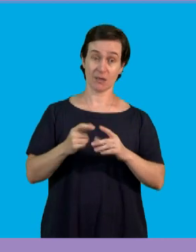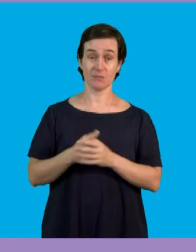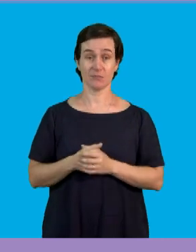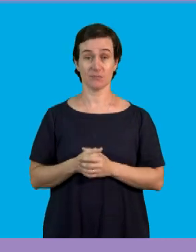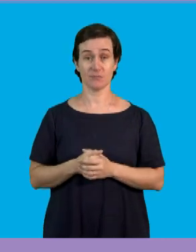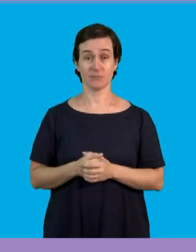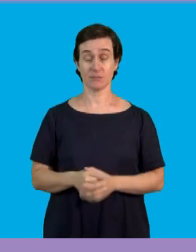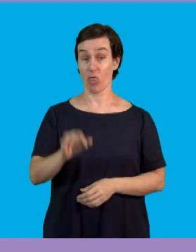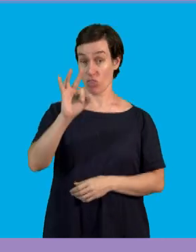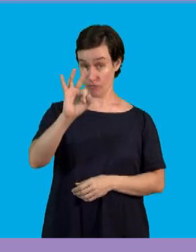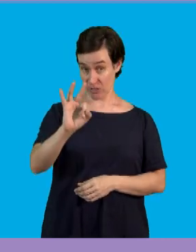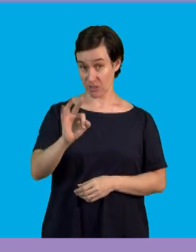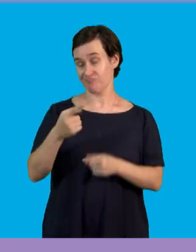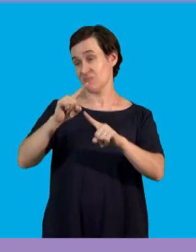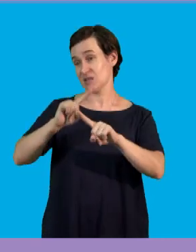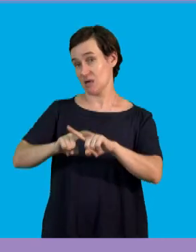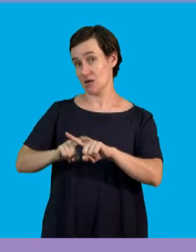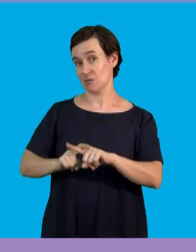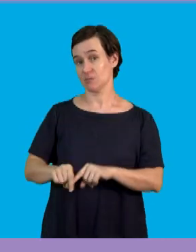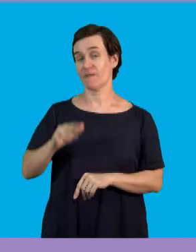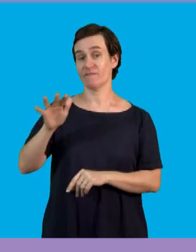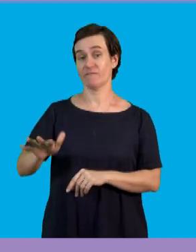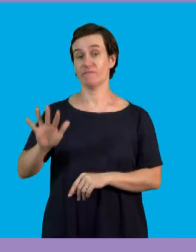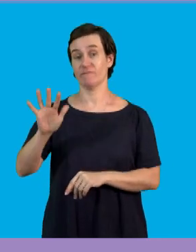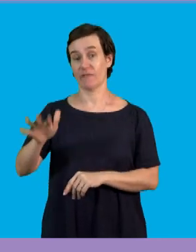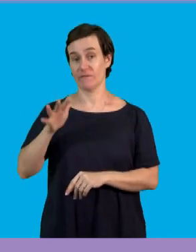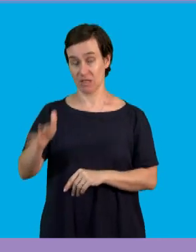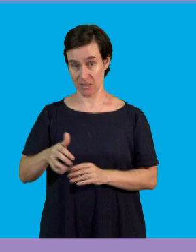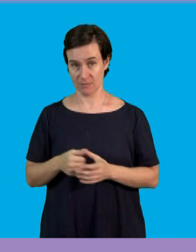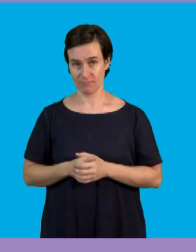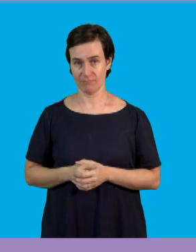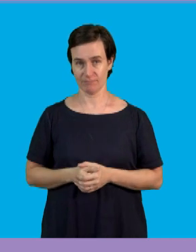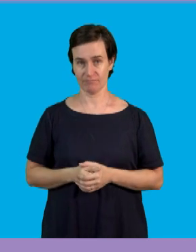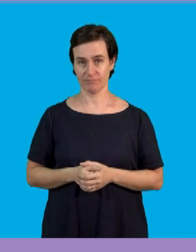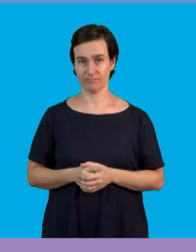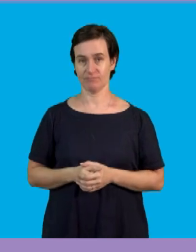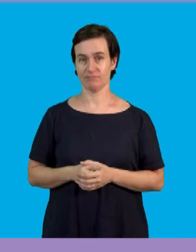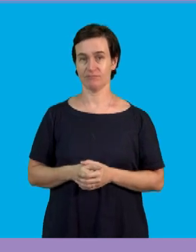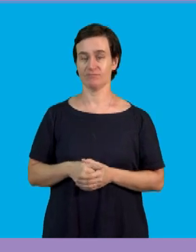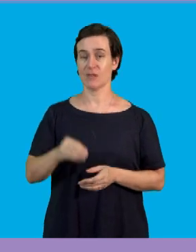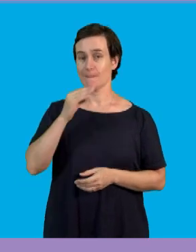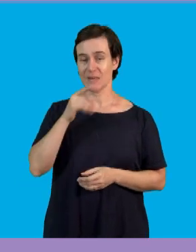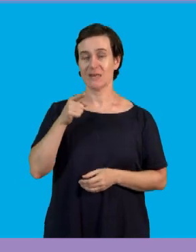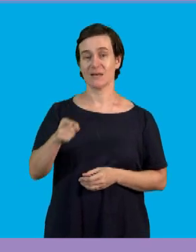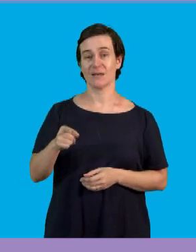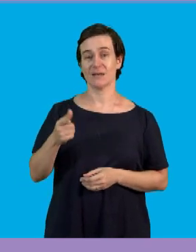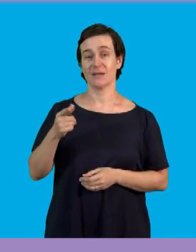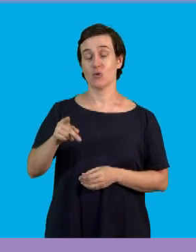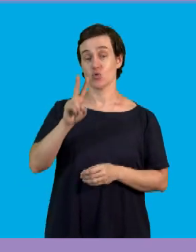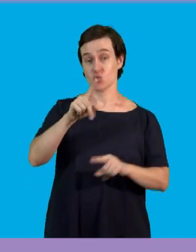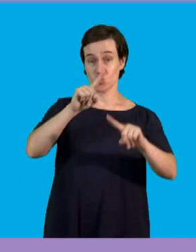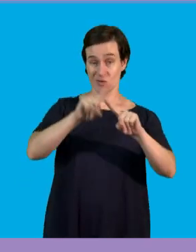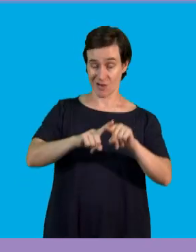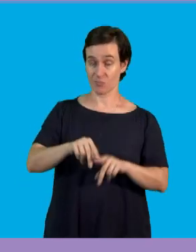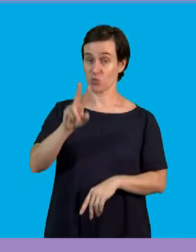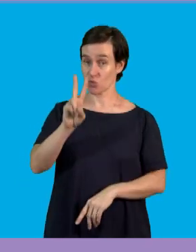2 multiplied by 3 multiplied by 15, right? And then again, the last time, we are going to